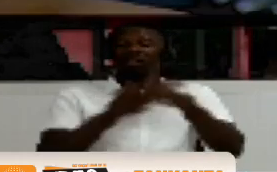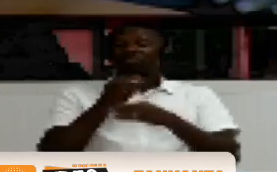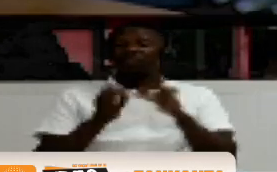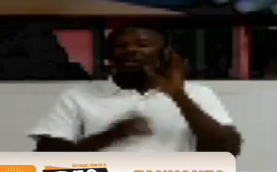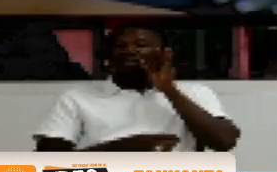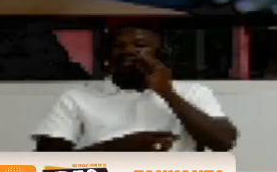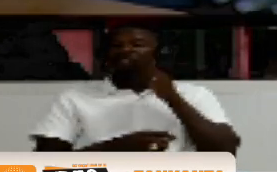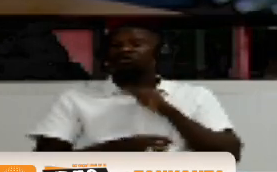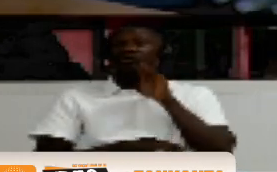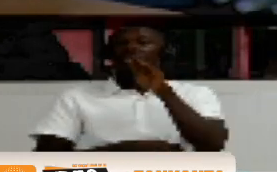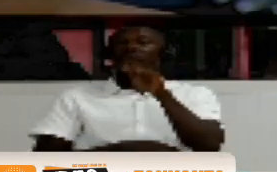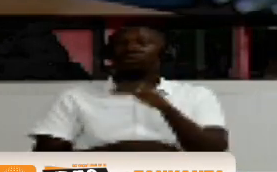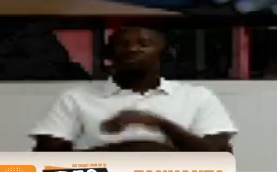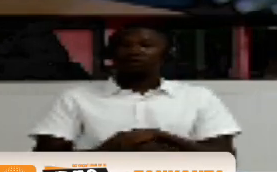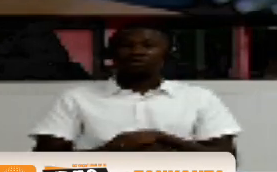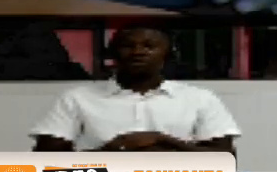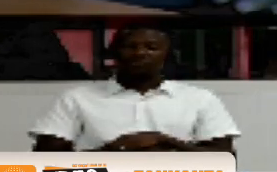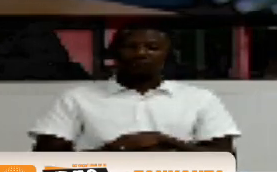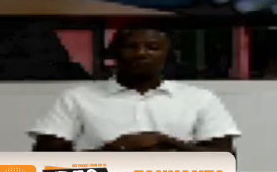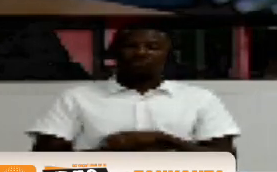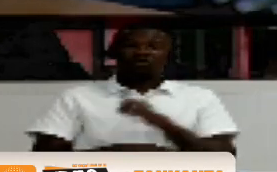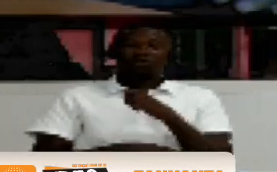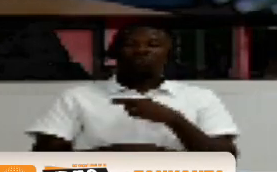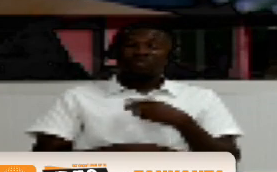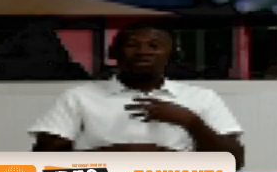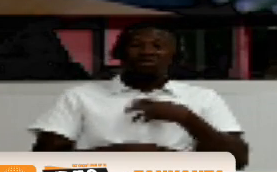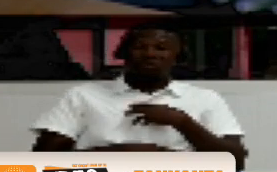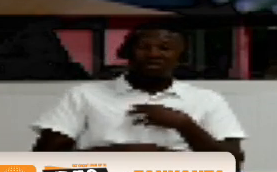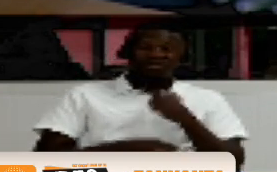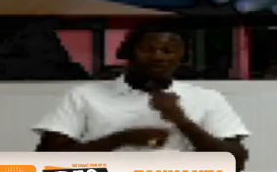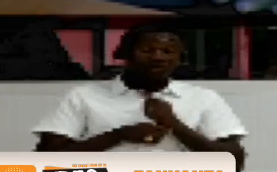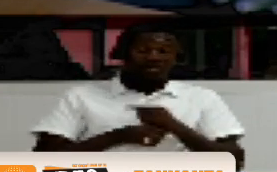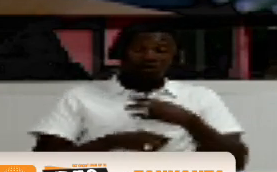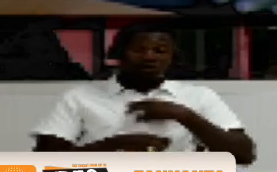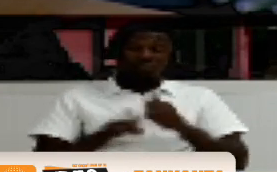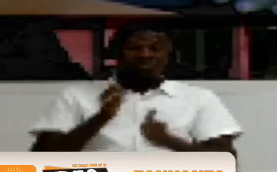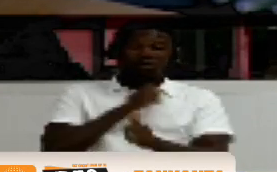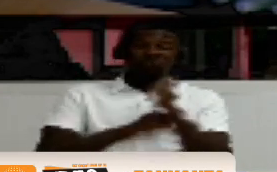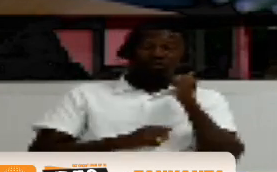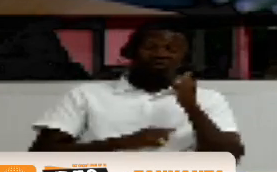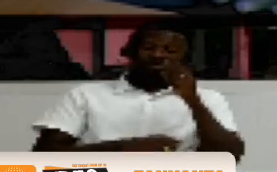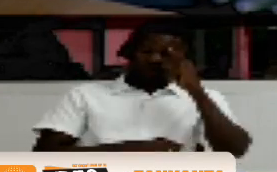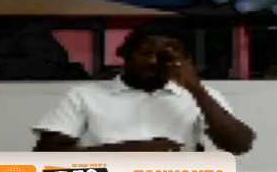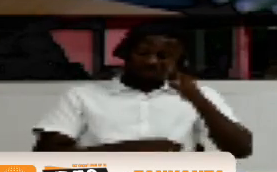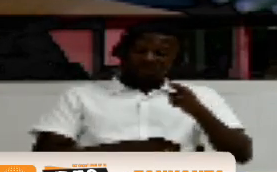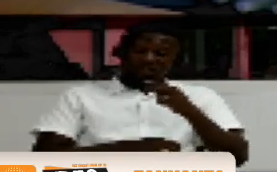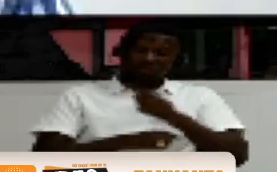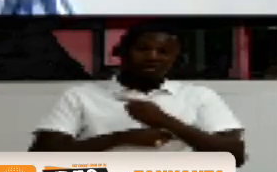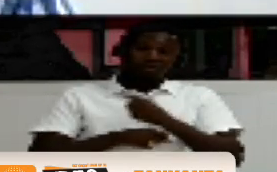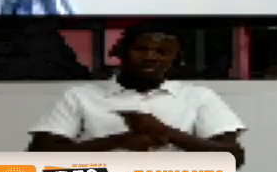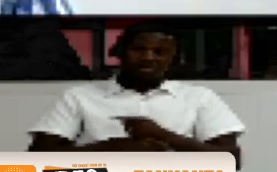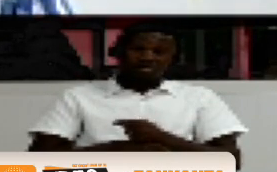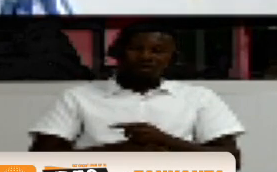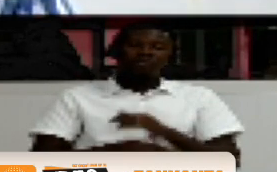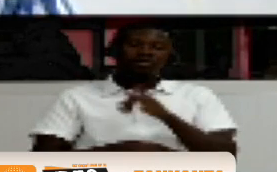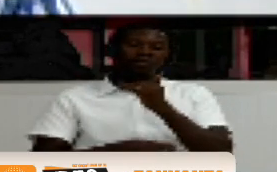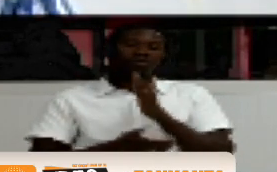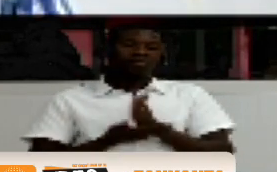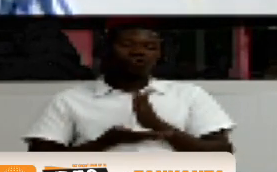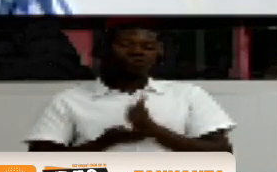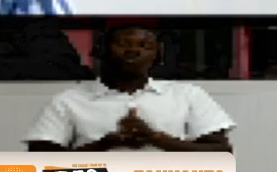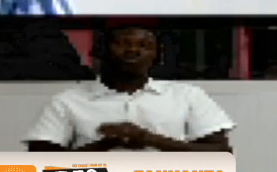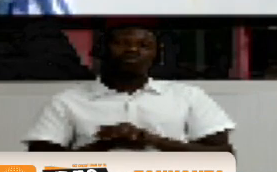they were eager for you guys to go back home to Gambia? Yes, exactly. Apart